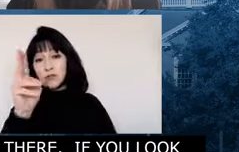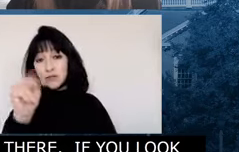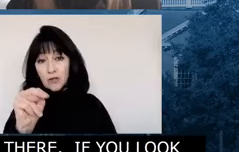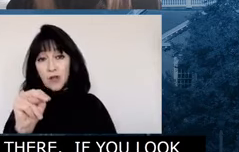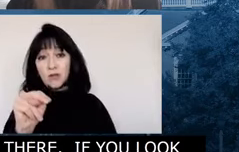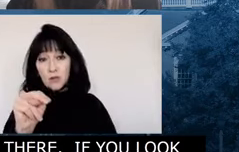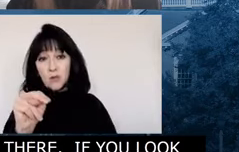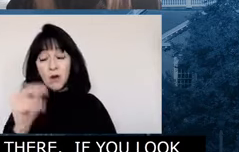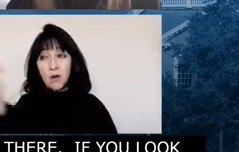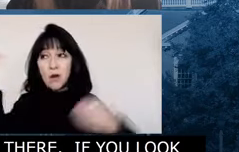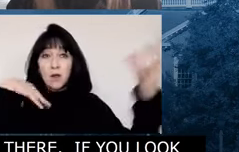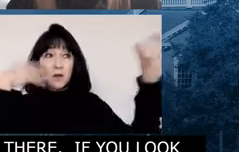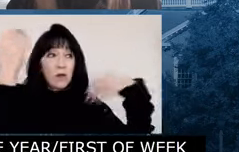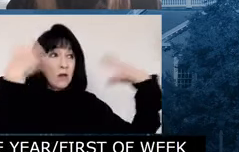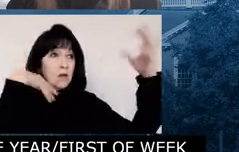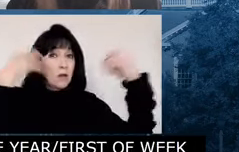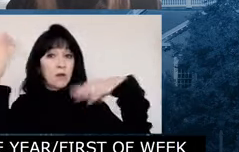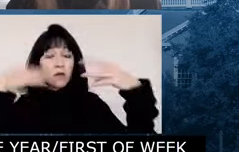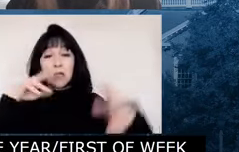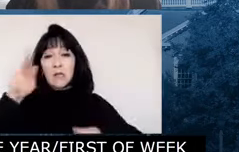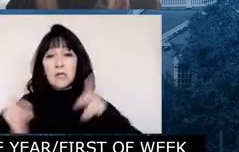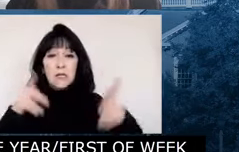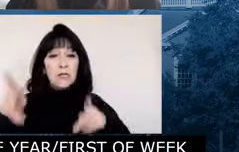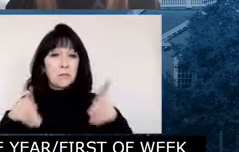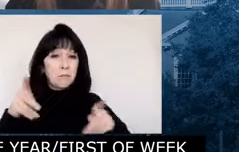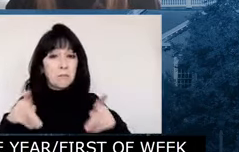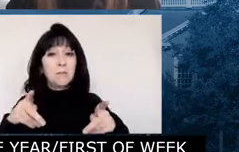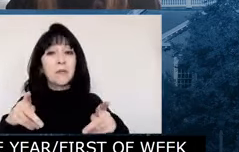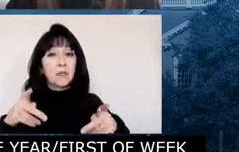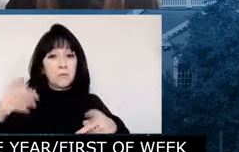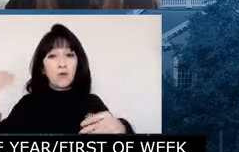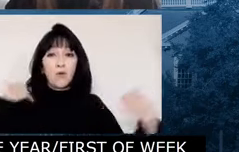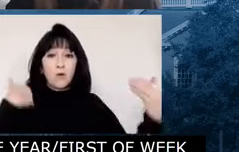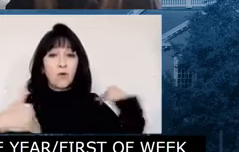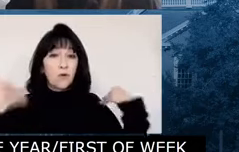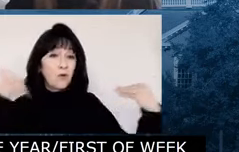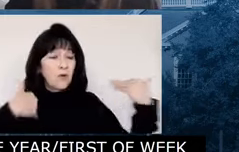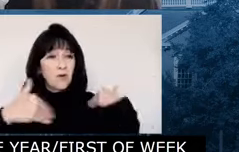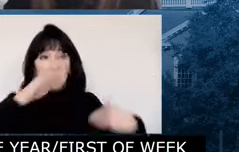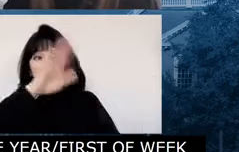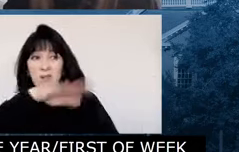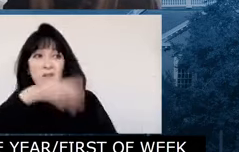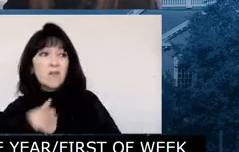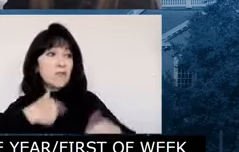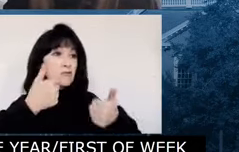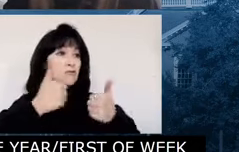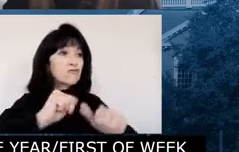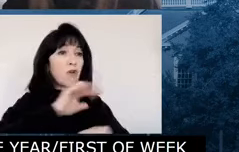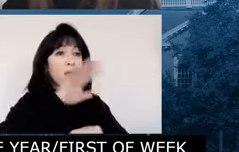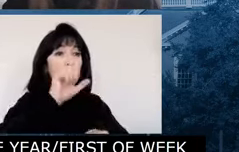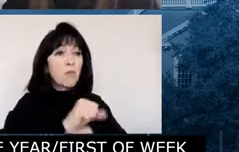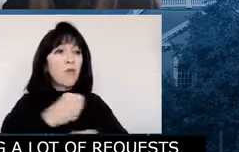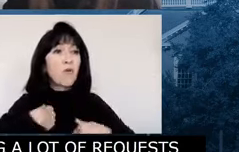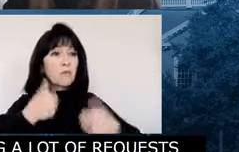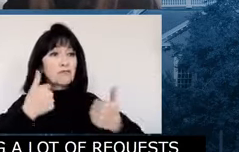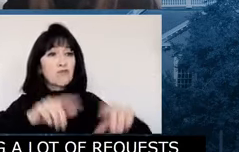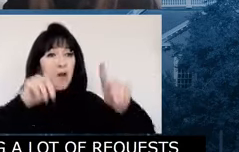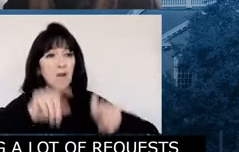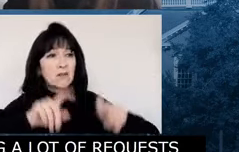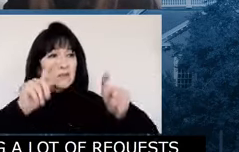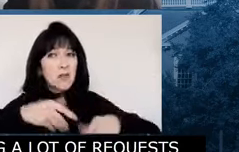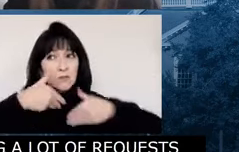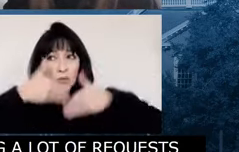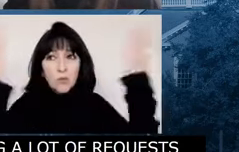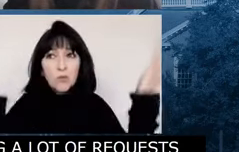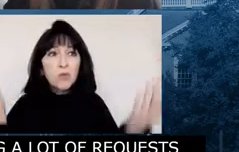requests and feedback about not being able to get a timely appointment or appointment close to it. So this was a request. It doesn't